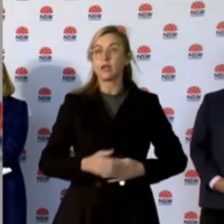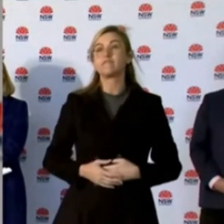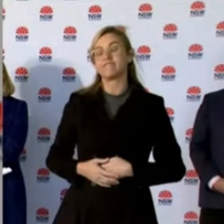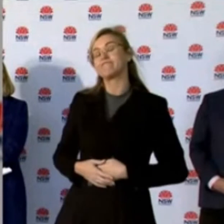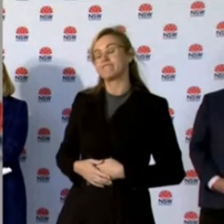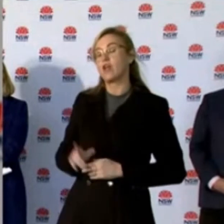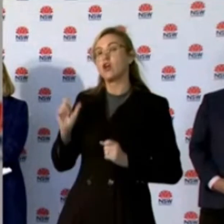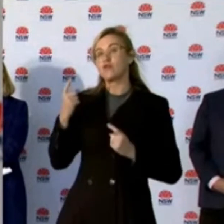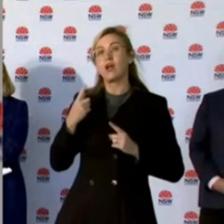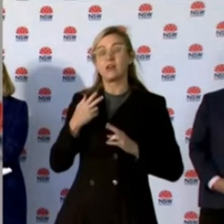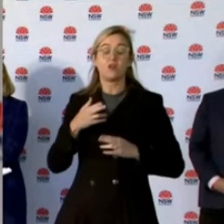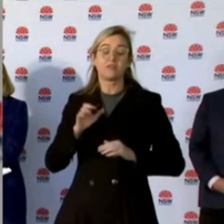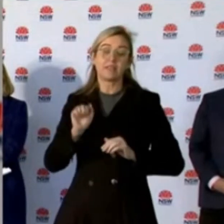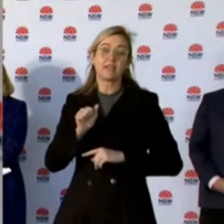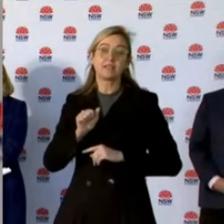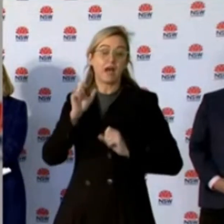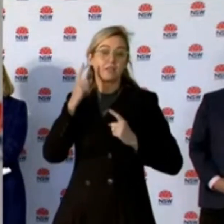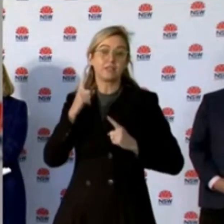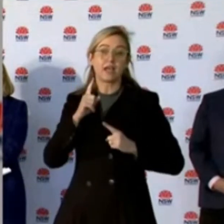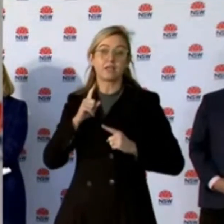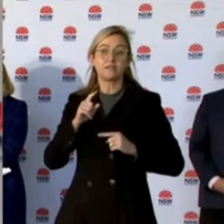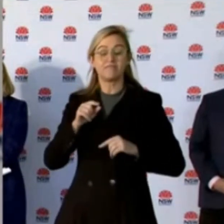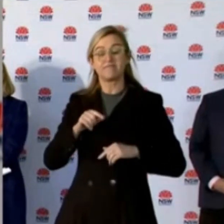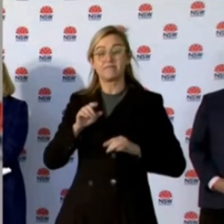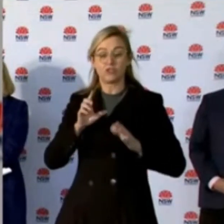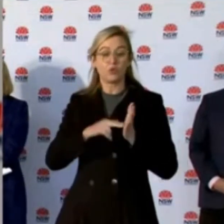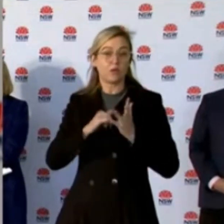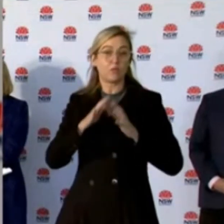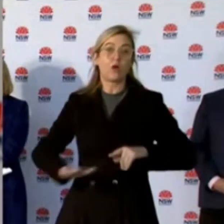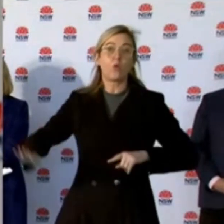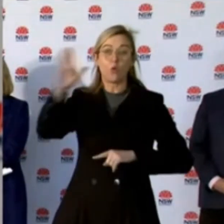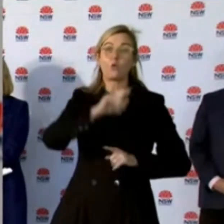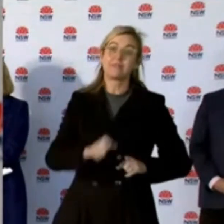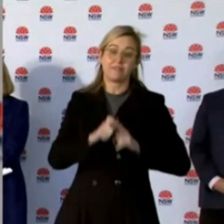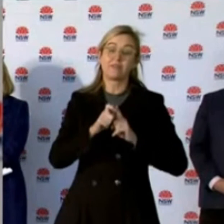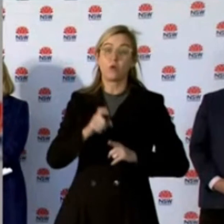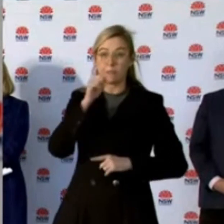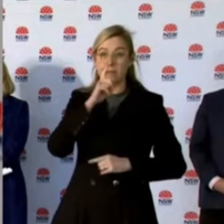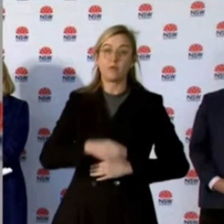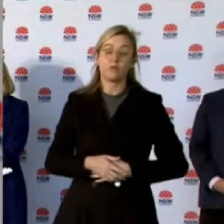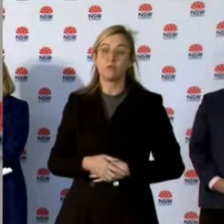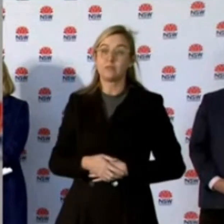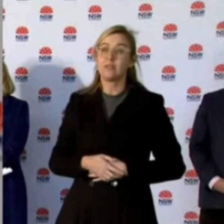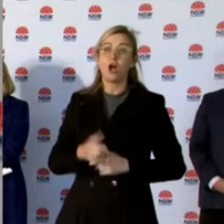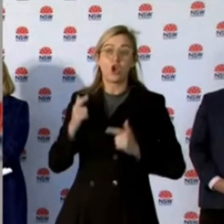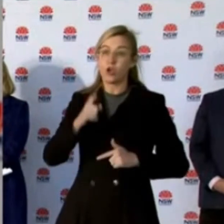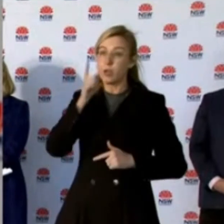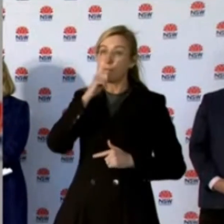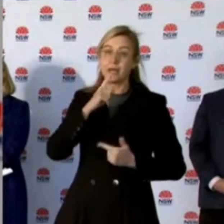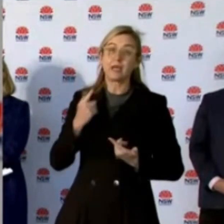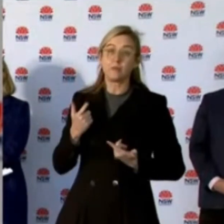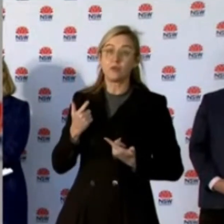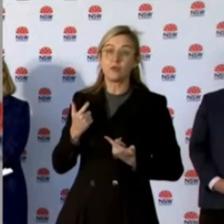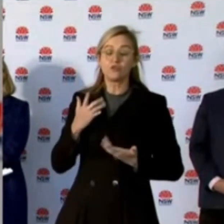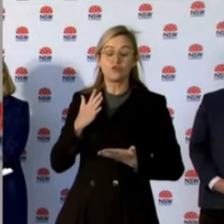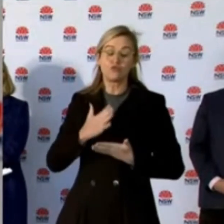make sure is that we keep as many people in work, as many businesses going during this time. And people are making enormous sacrifices right